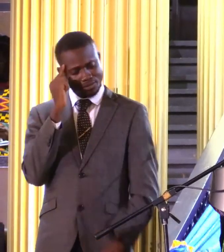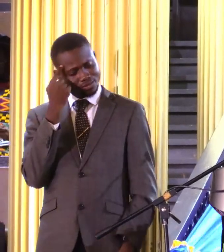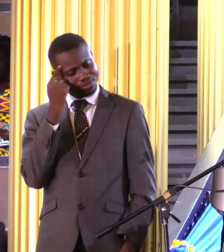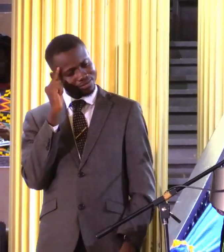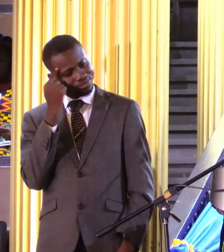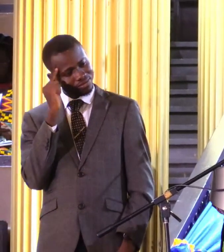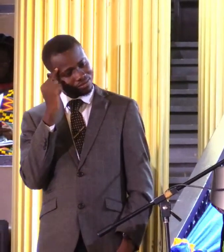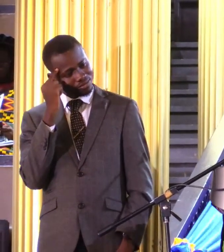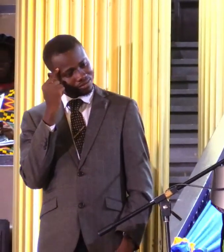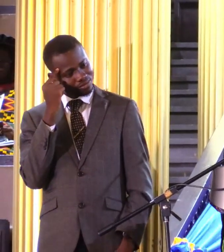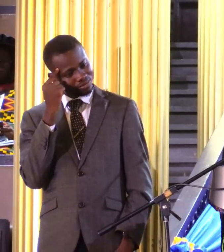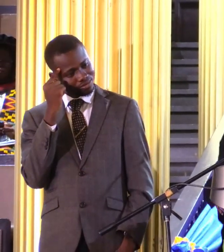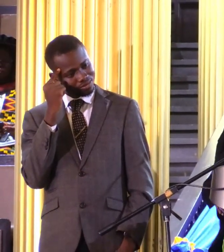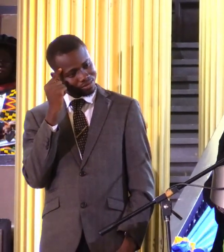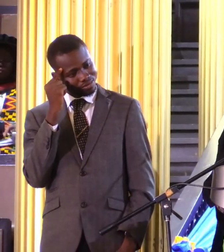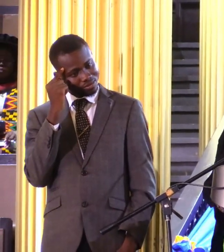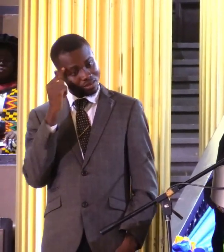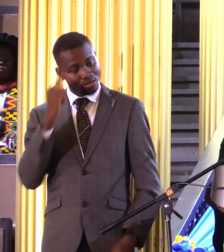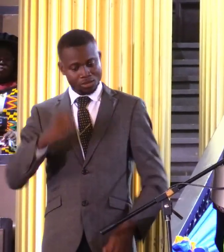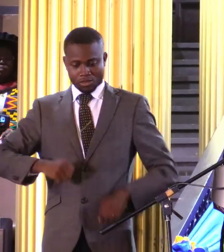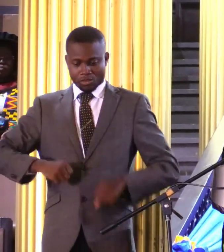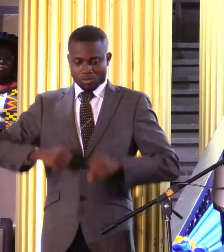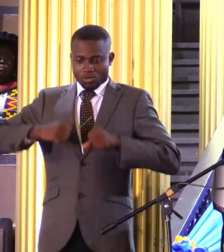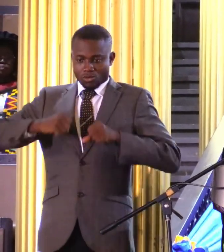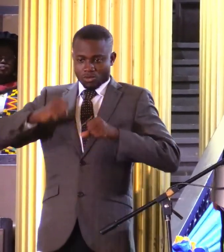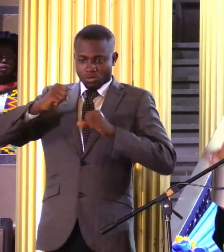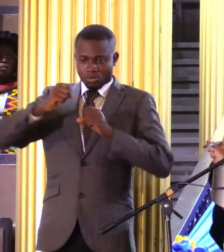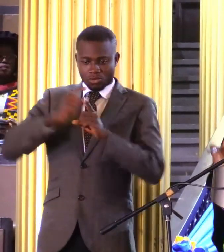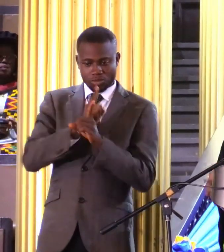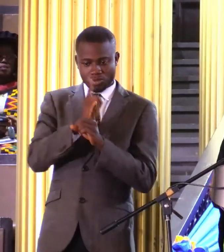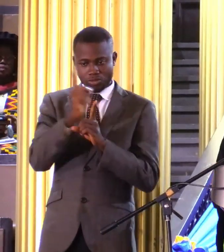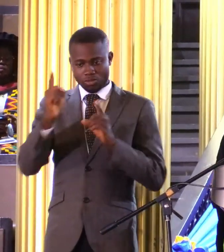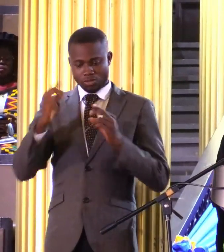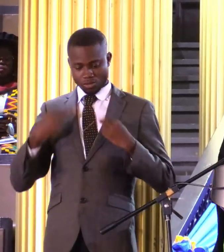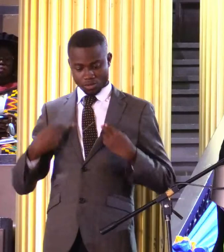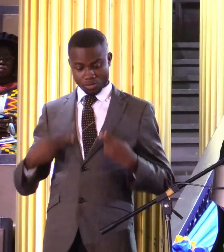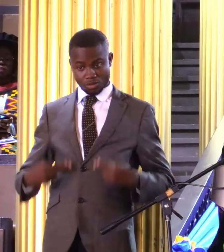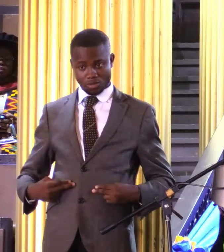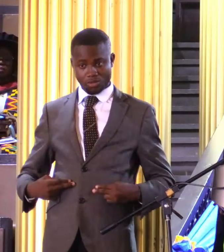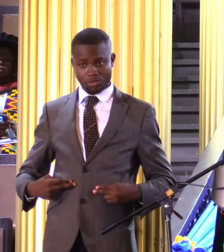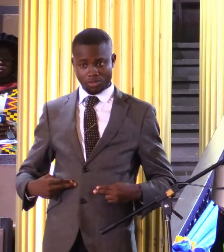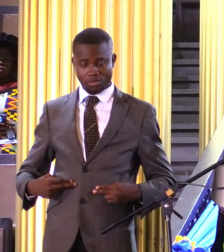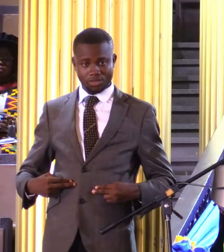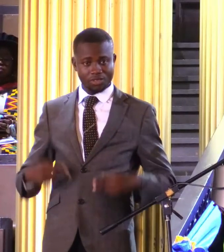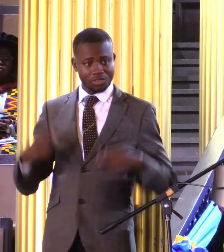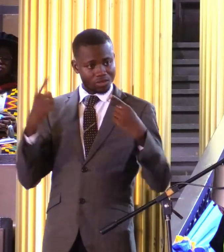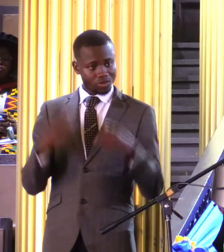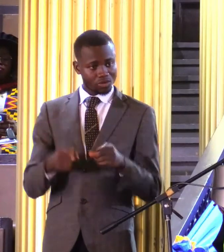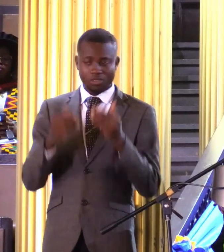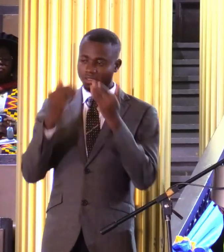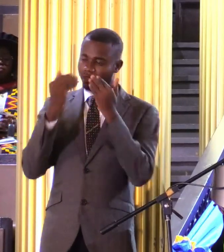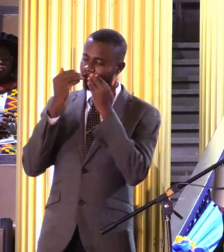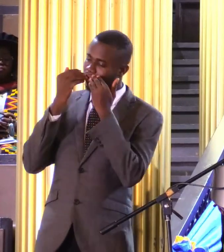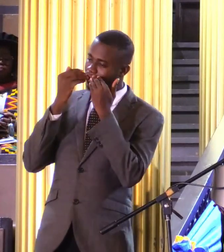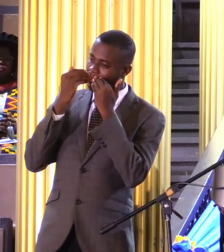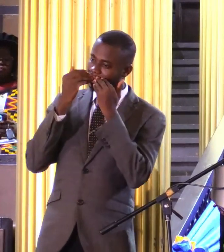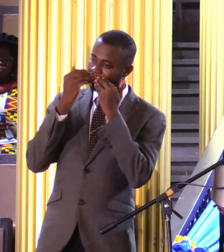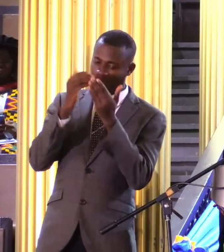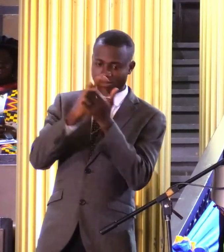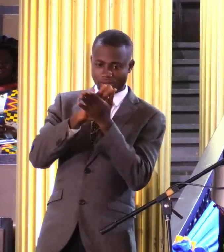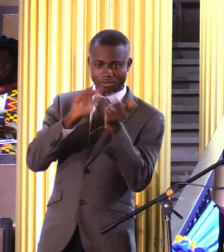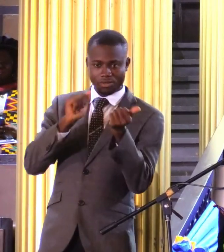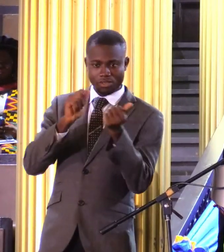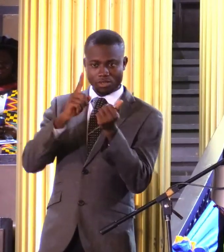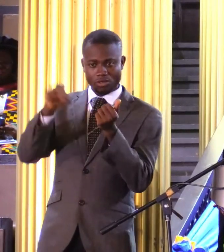regarding our musculoskeletal health. And the applause says it all. We want to thank you, and we believe that all of us